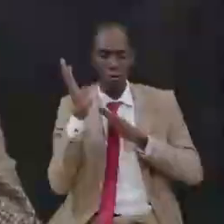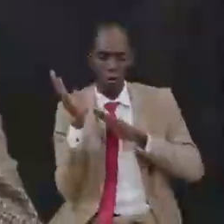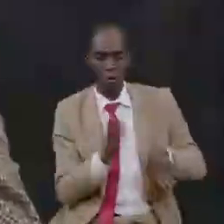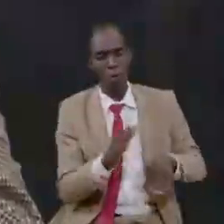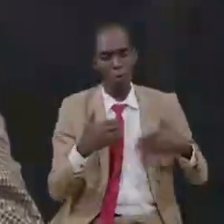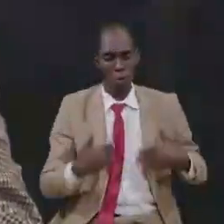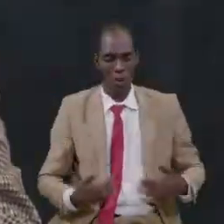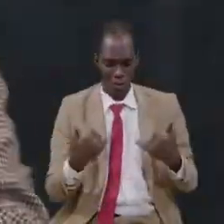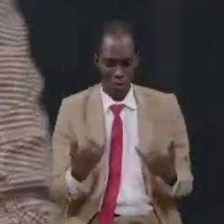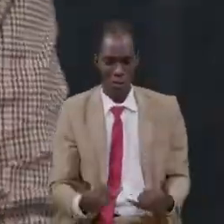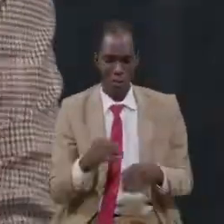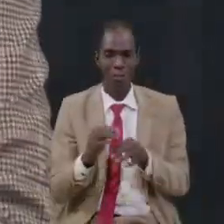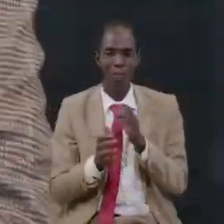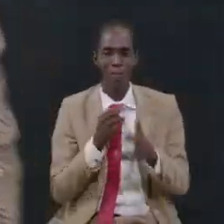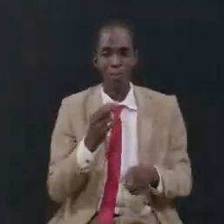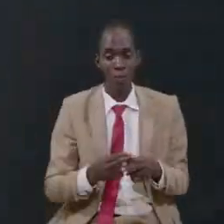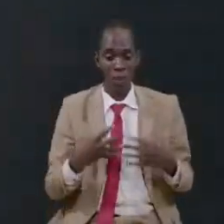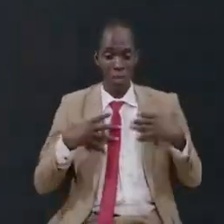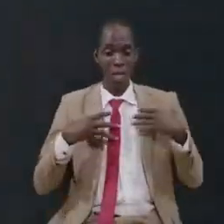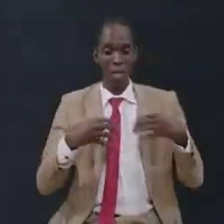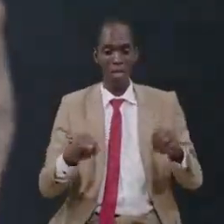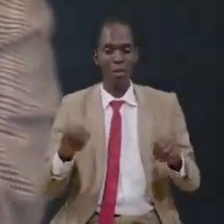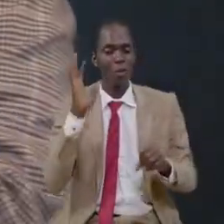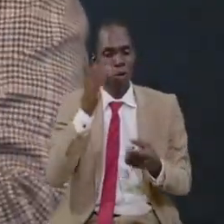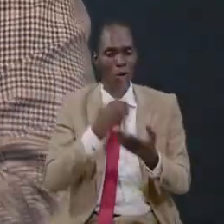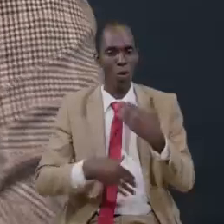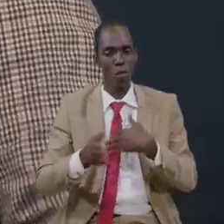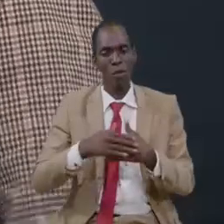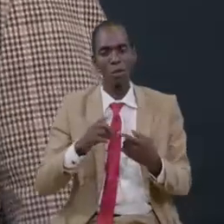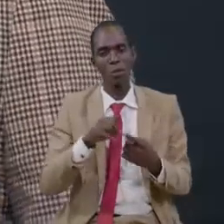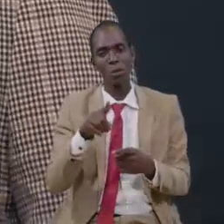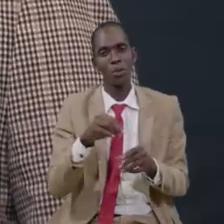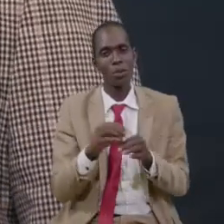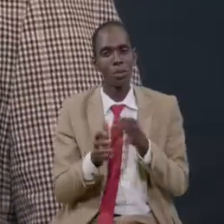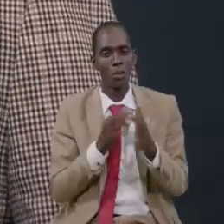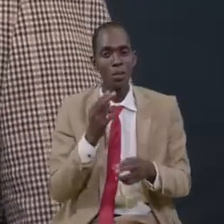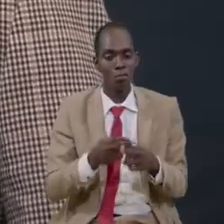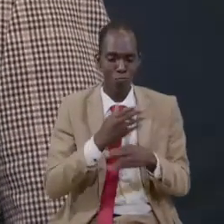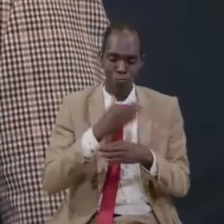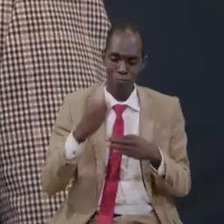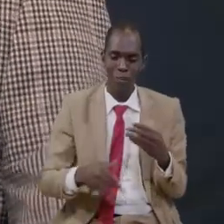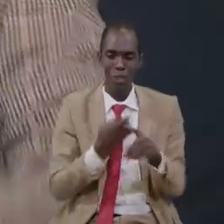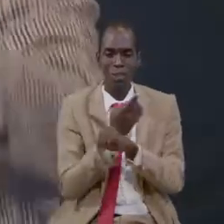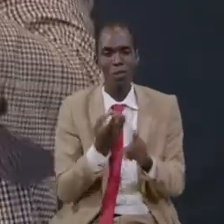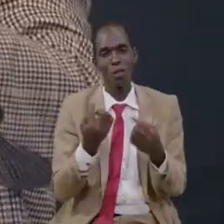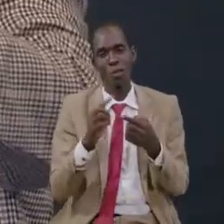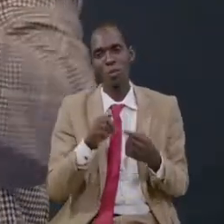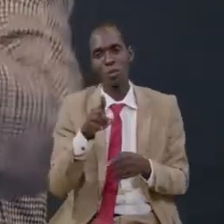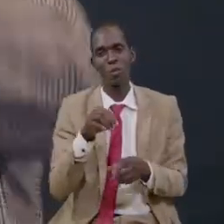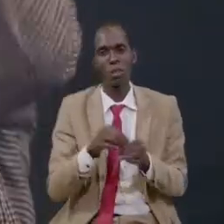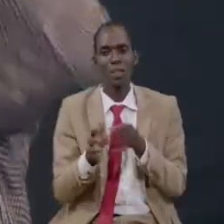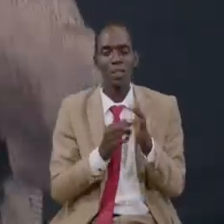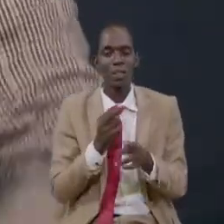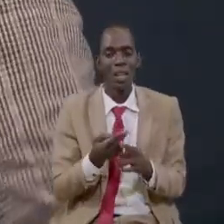Healing will come. Total deliverance will come. Anything tormenting your brain